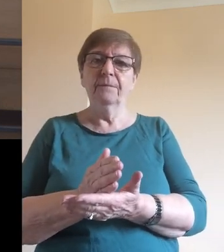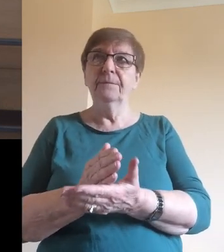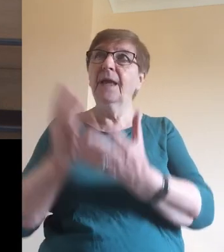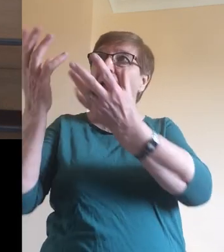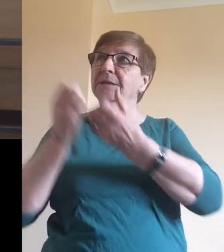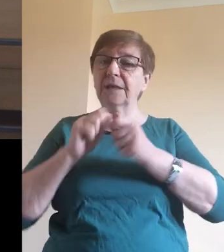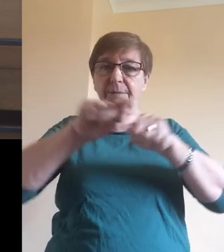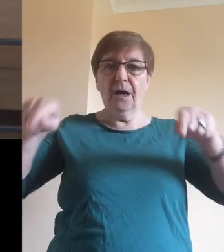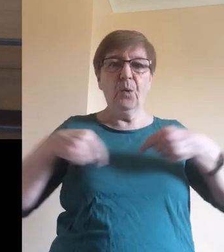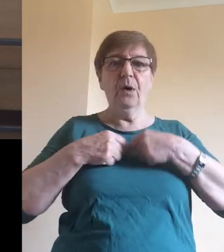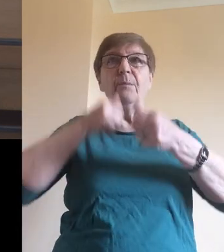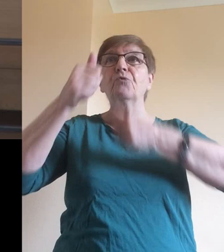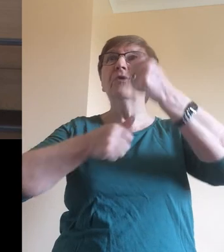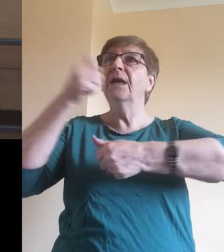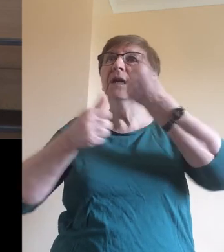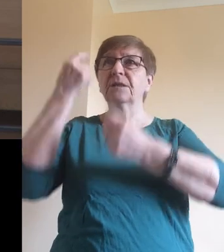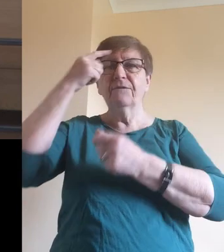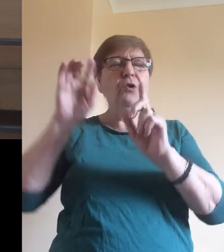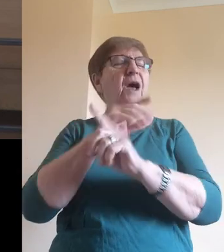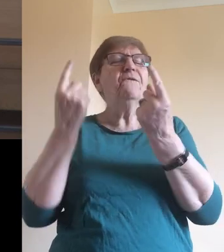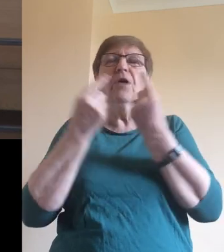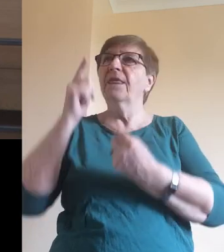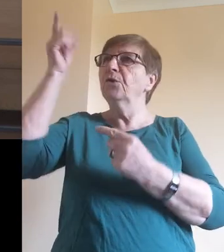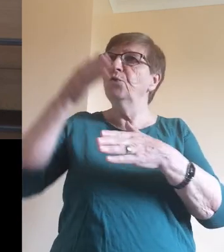Accept our praise for all you have done in Christ,